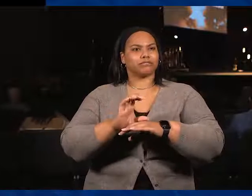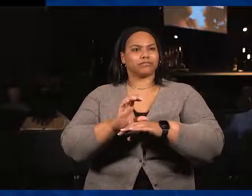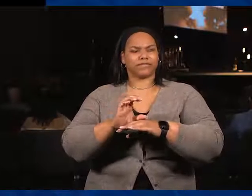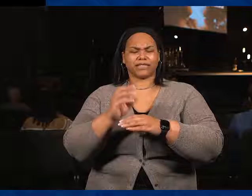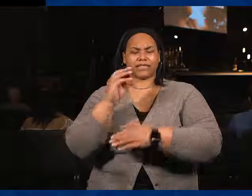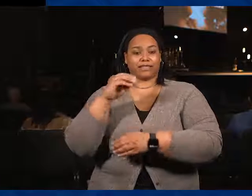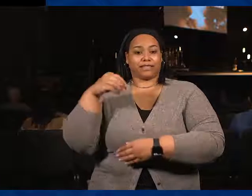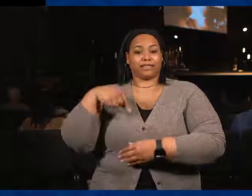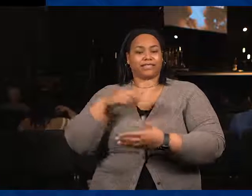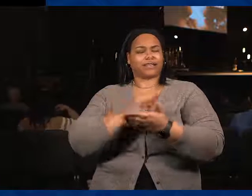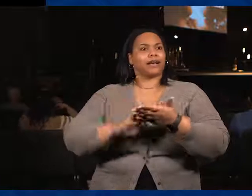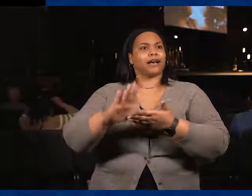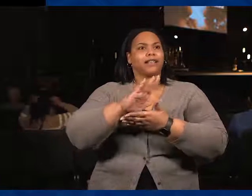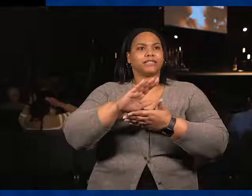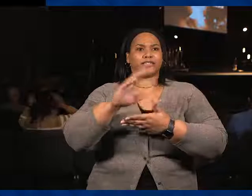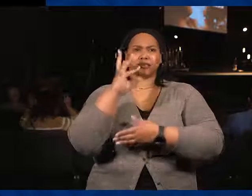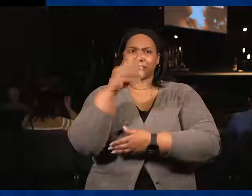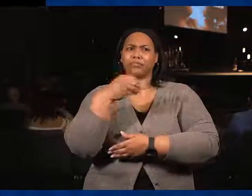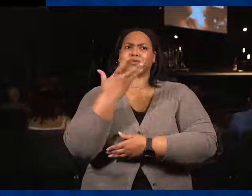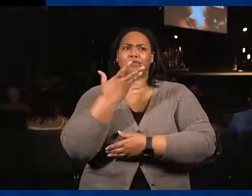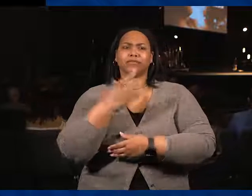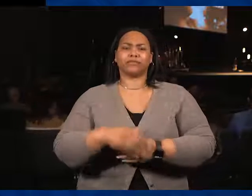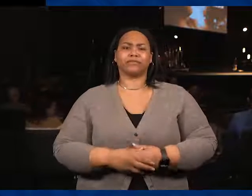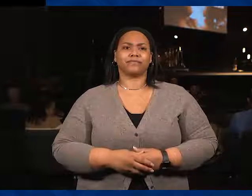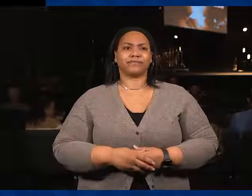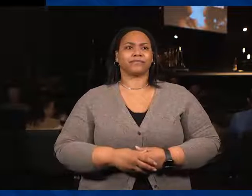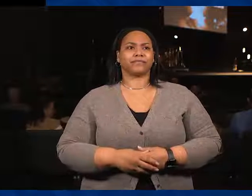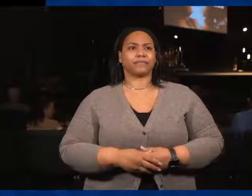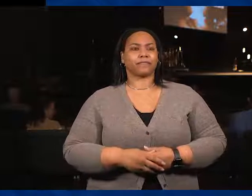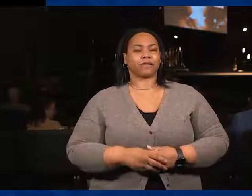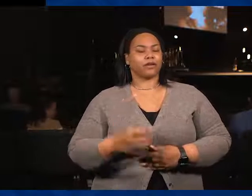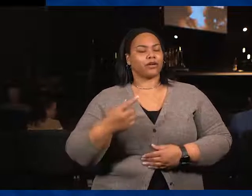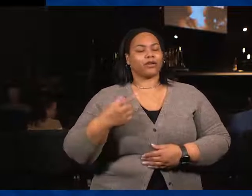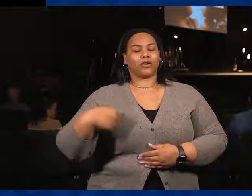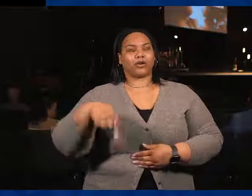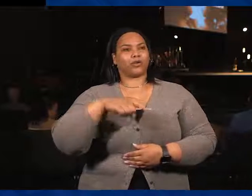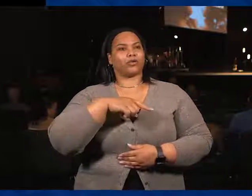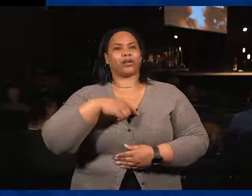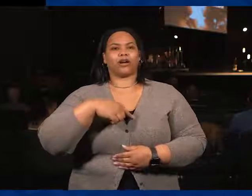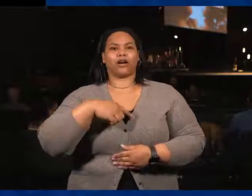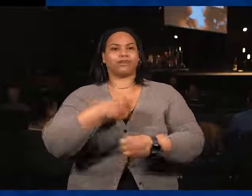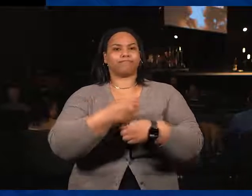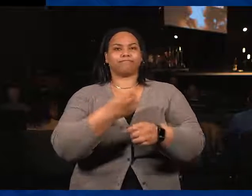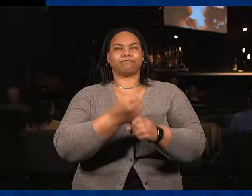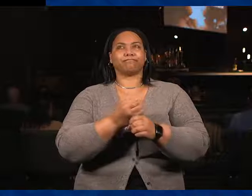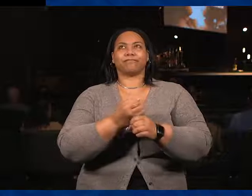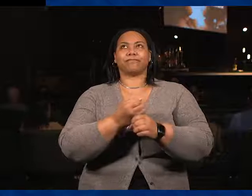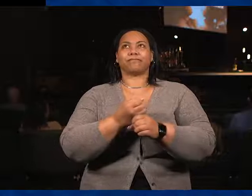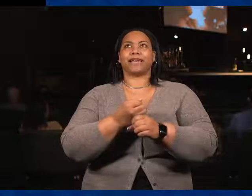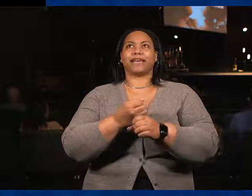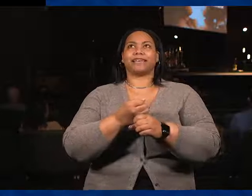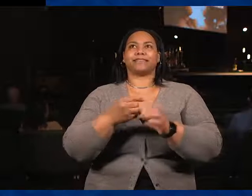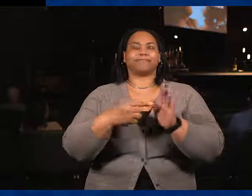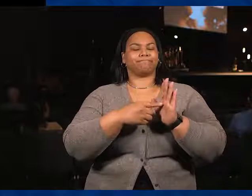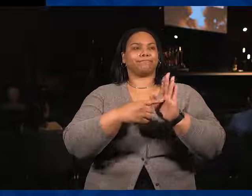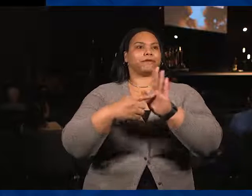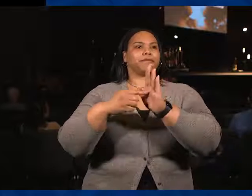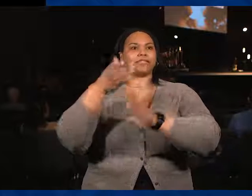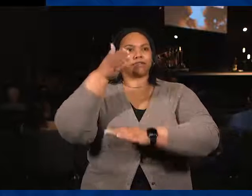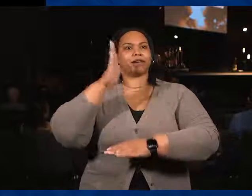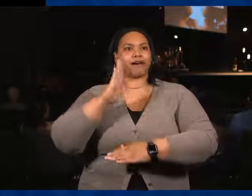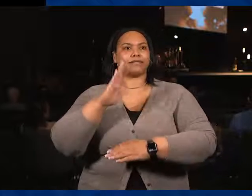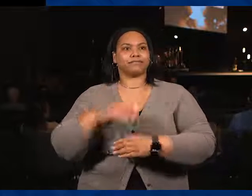institutions. That all of us are made in the image of God, and our beloved community does indeed stand with